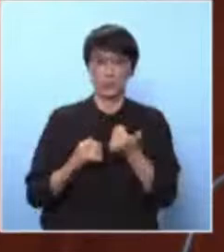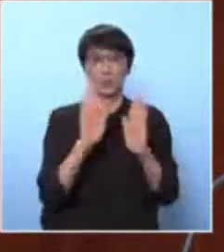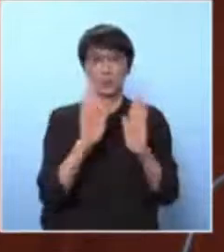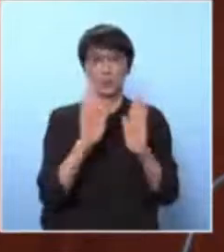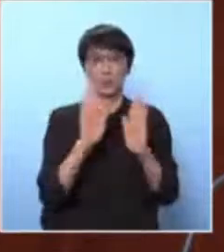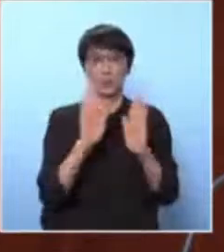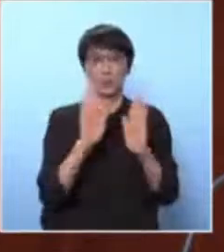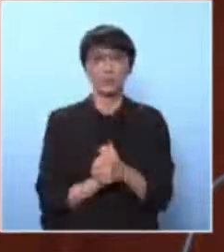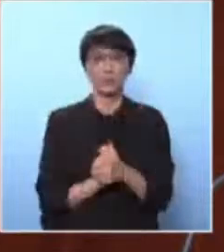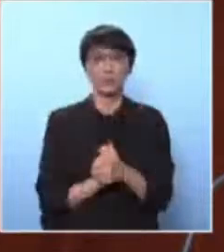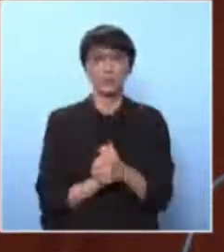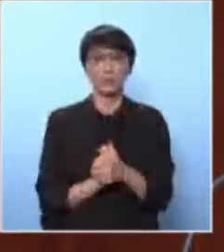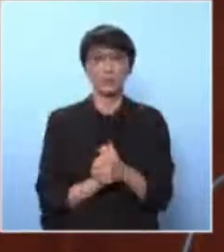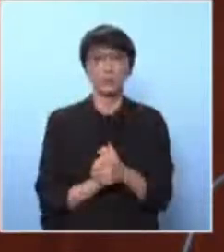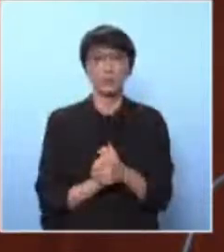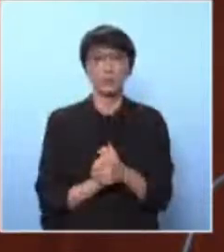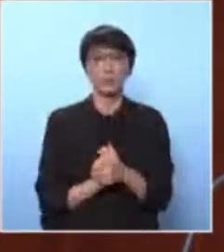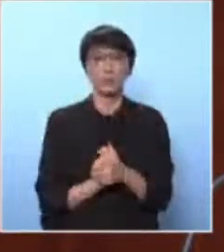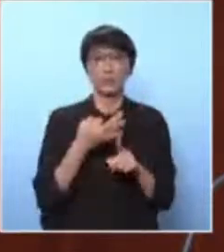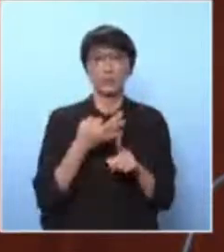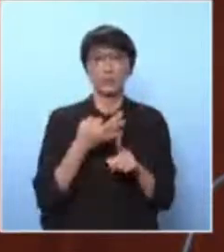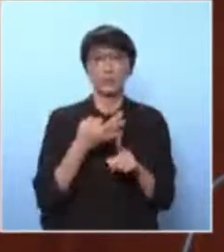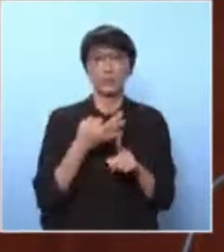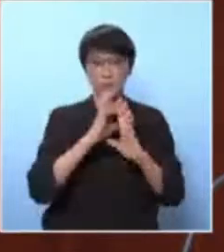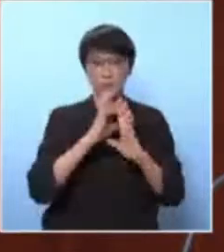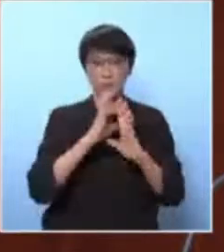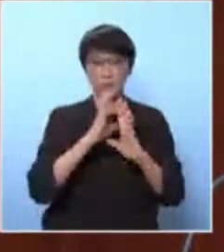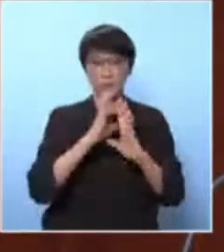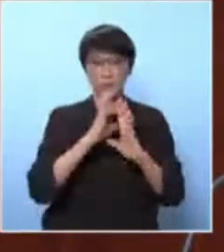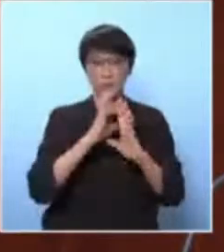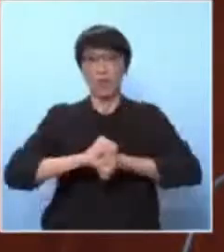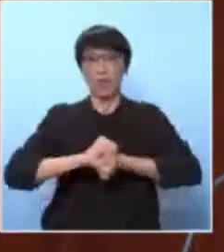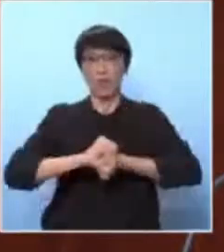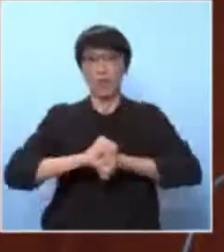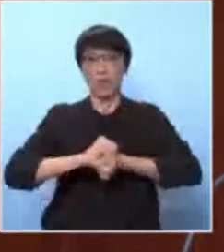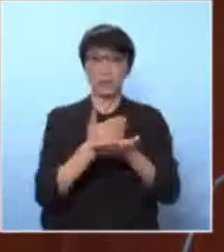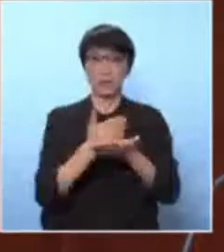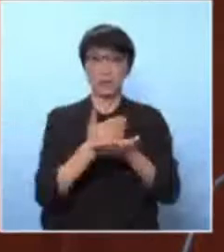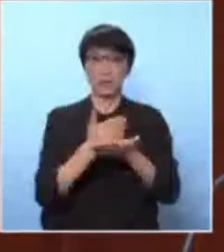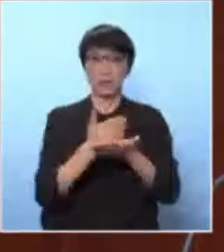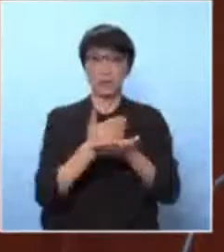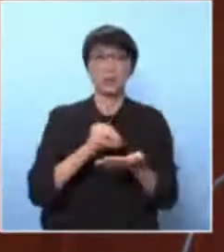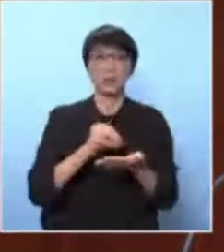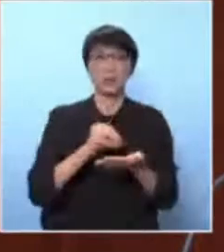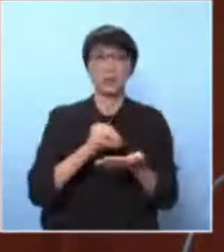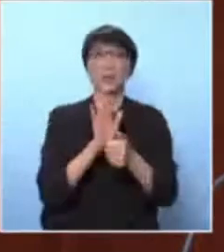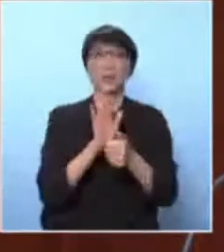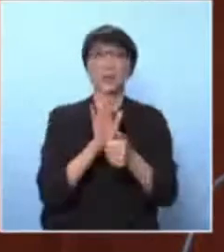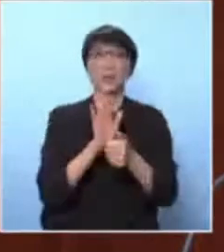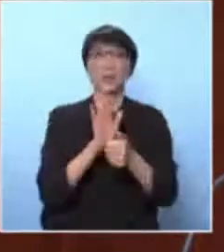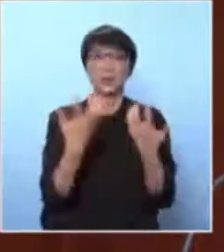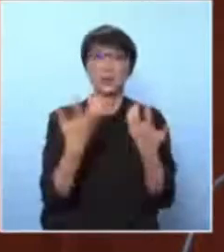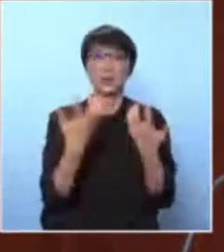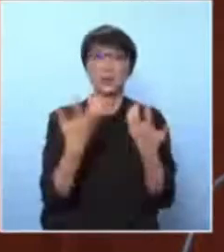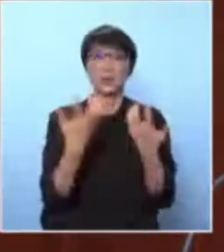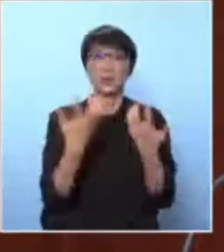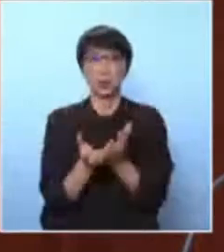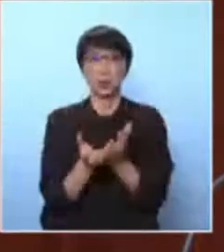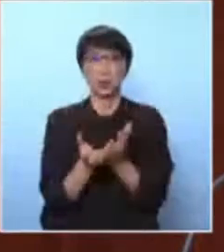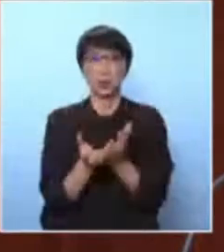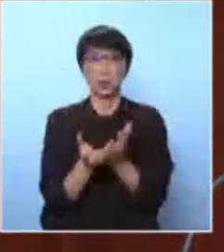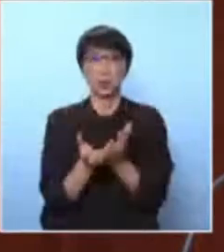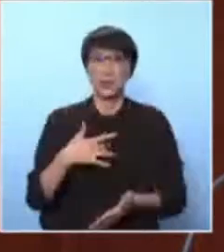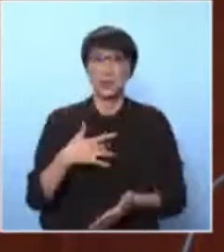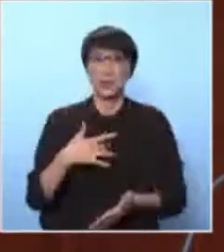with NGOs to set up a service center on a trial basis to provide emotional support and counseling services